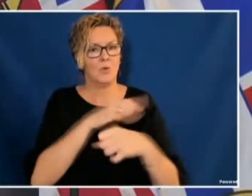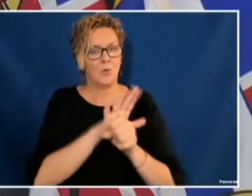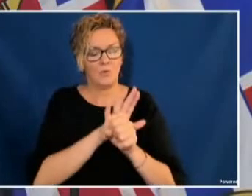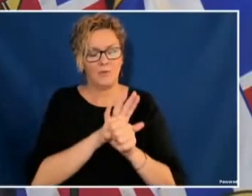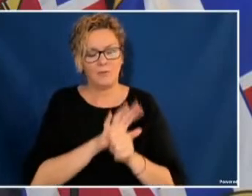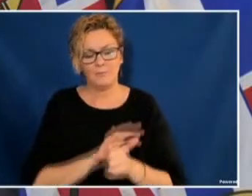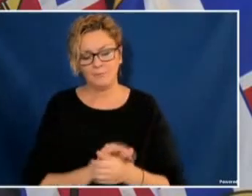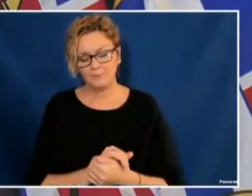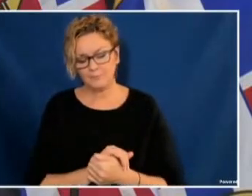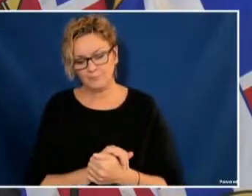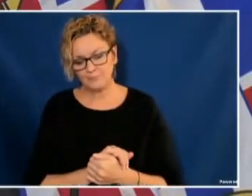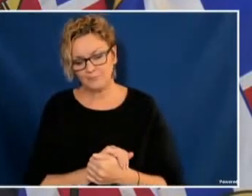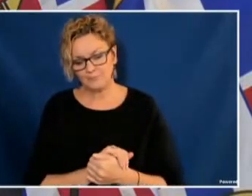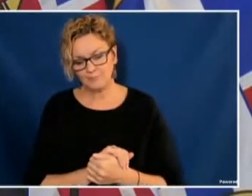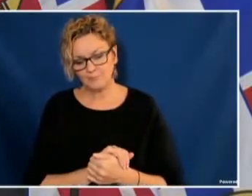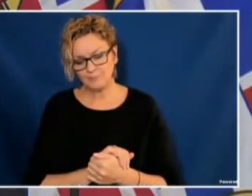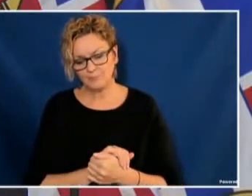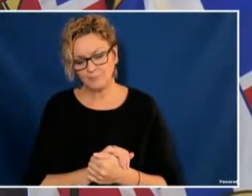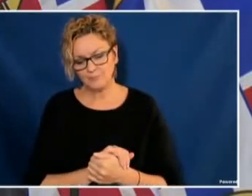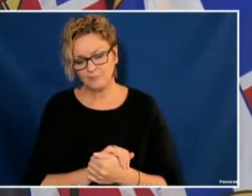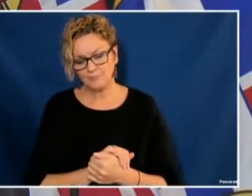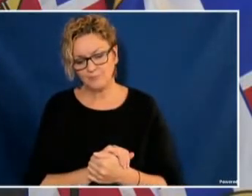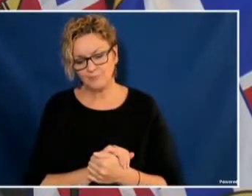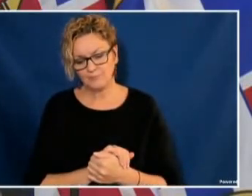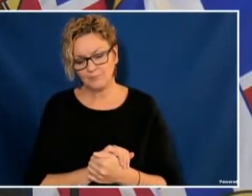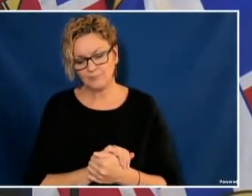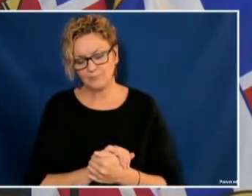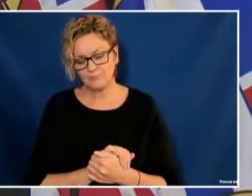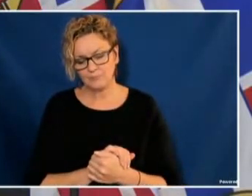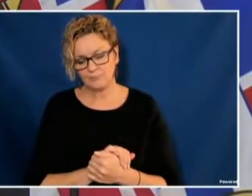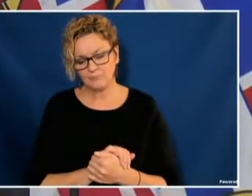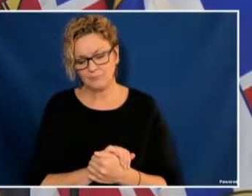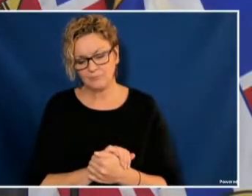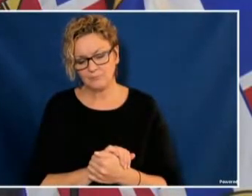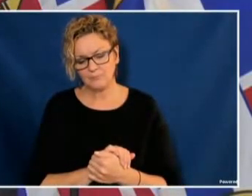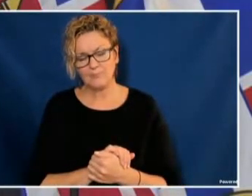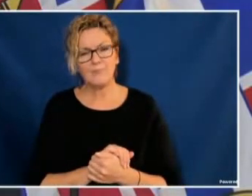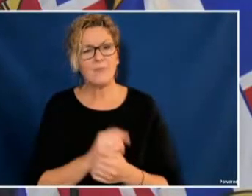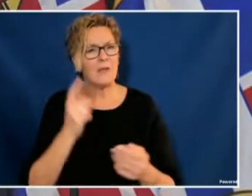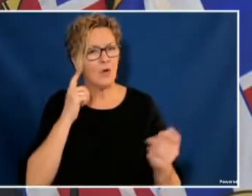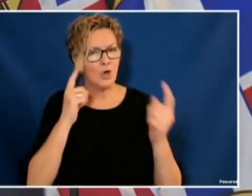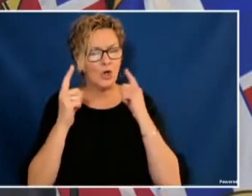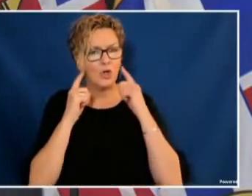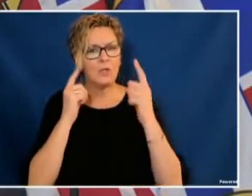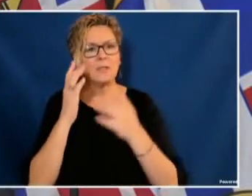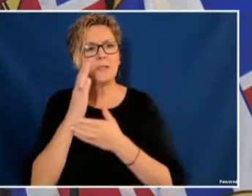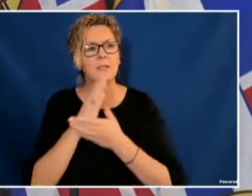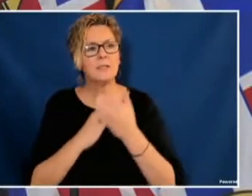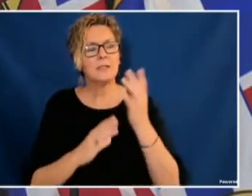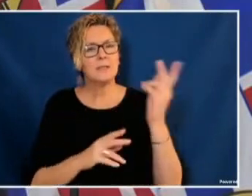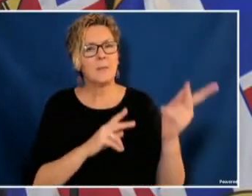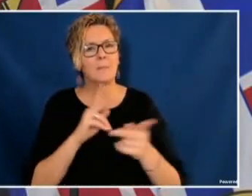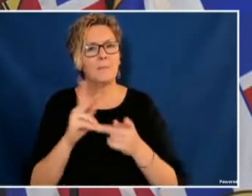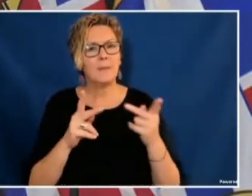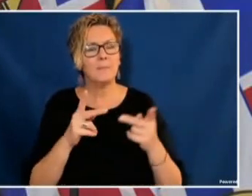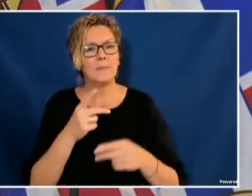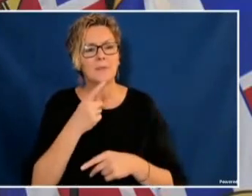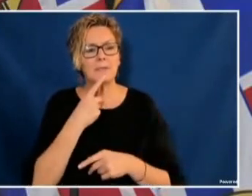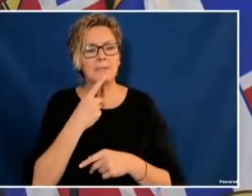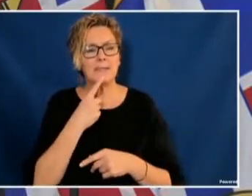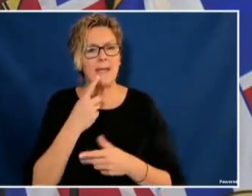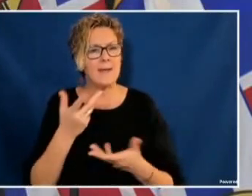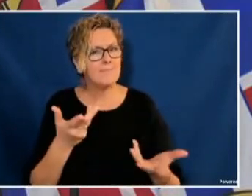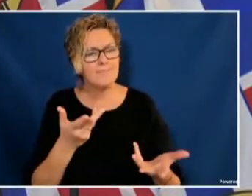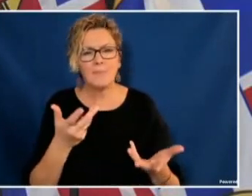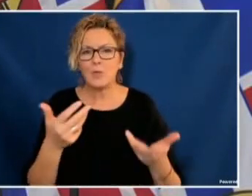There's always focus on some people who have concerns with the rules, who want to go outside the rules, but the overwhelming effort by